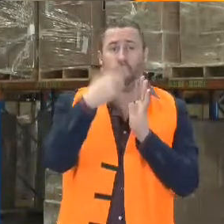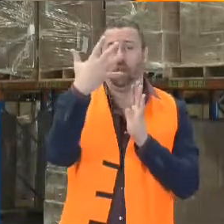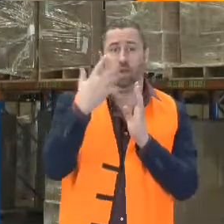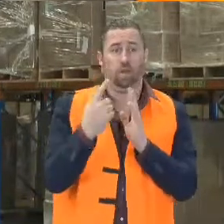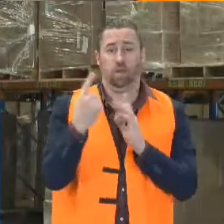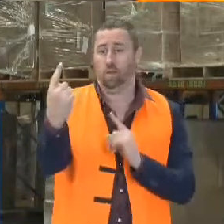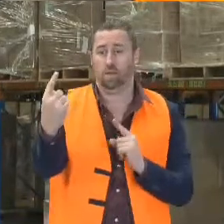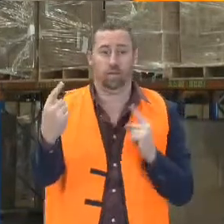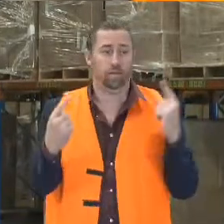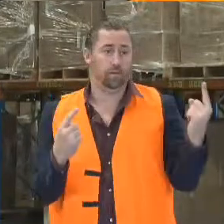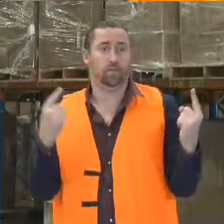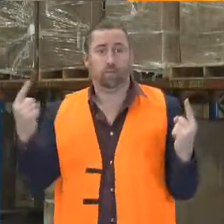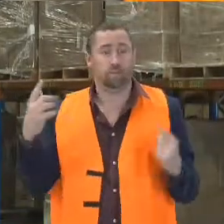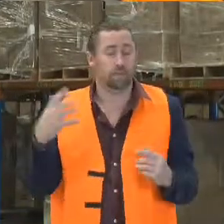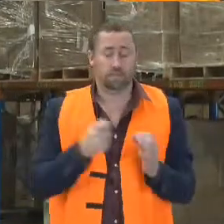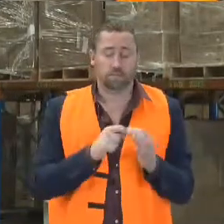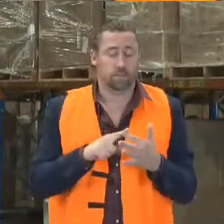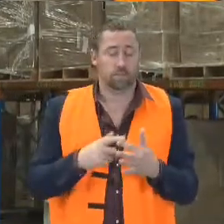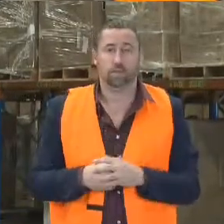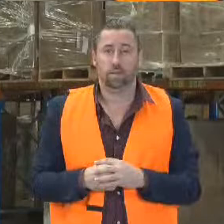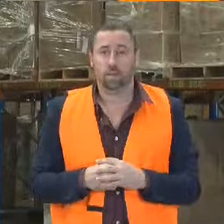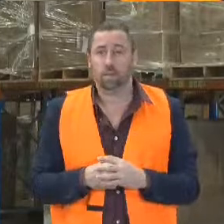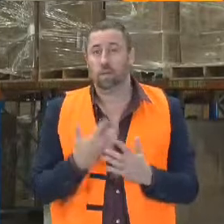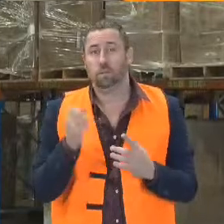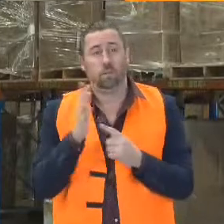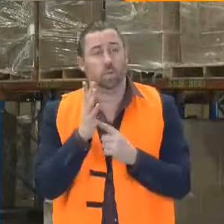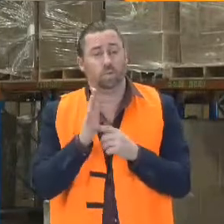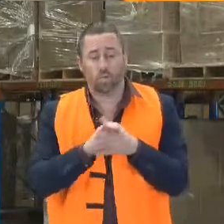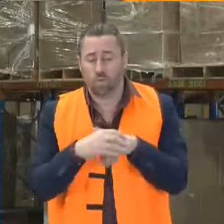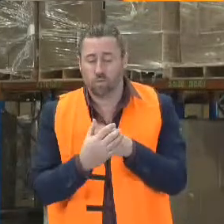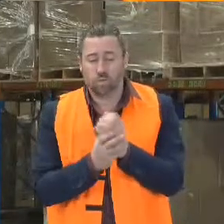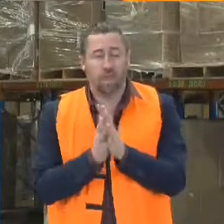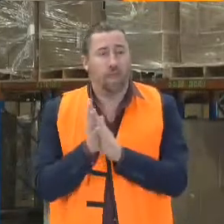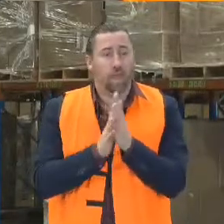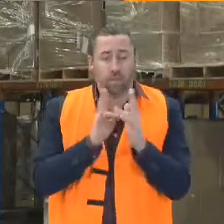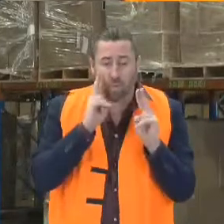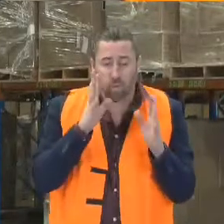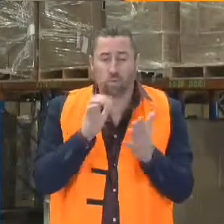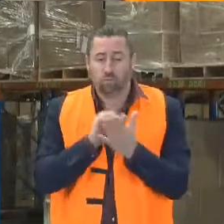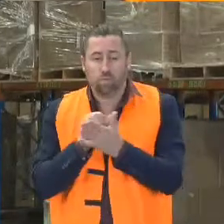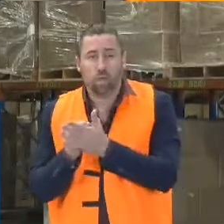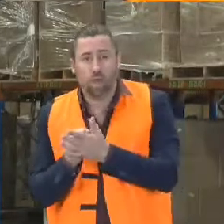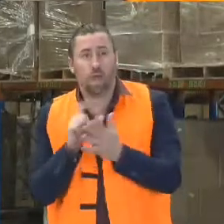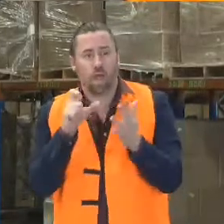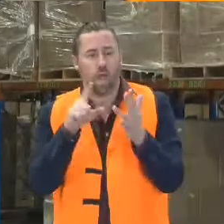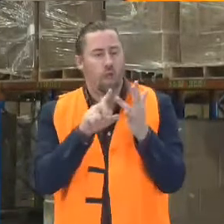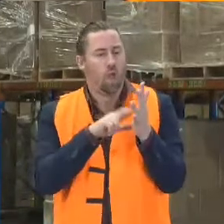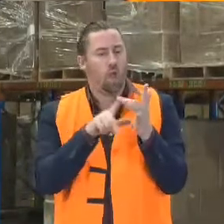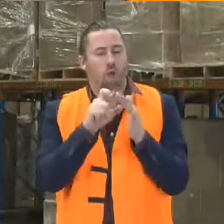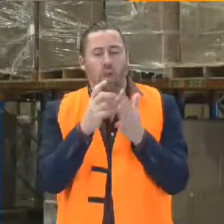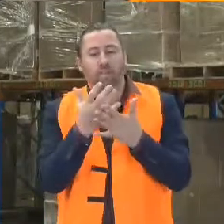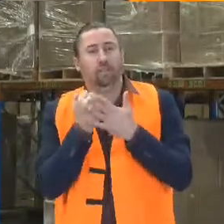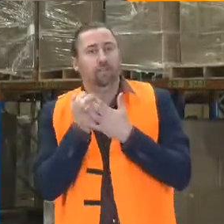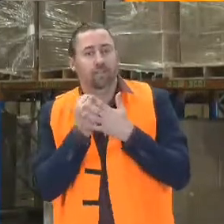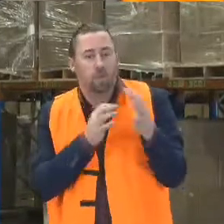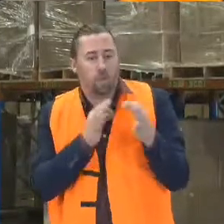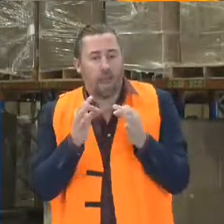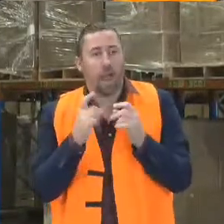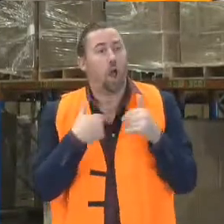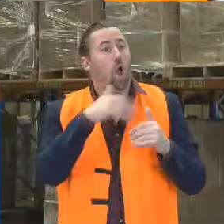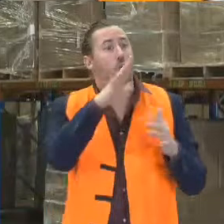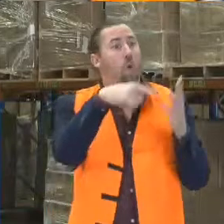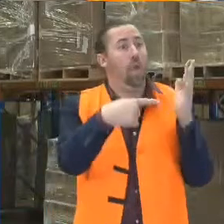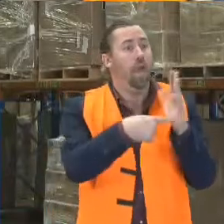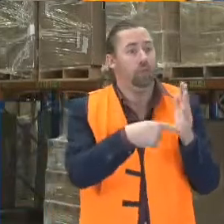important. They need to keep doing their good hand hygiene, and they need to follow the COVID safe plans that industry has put in